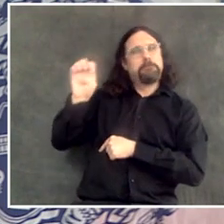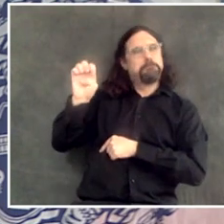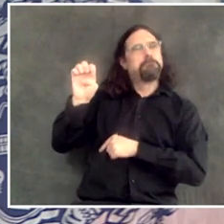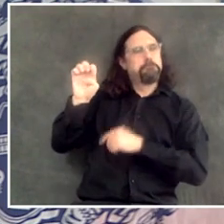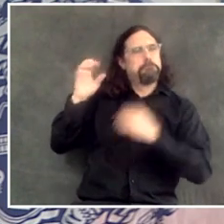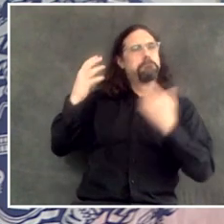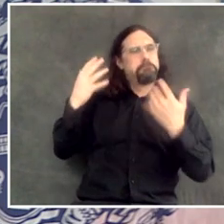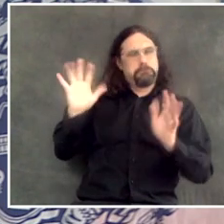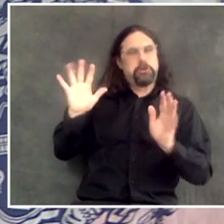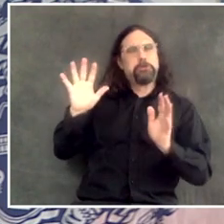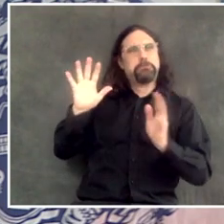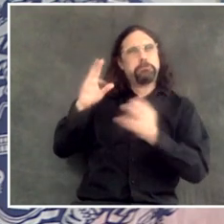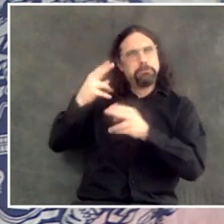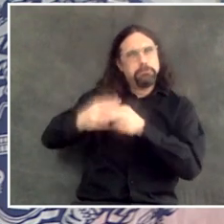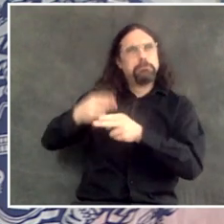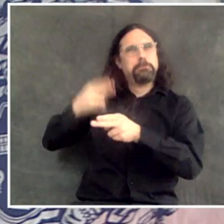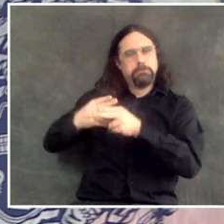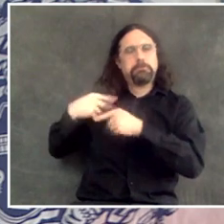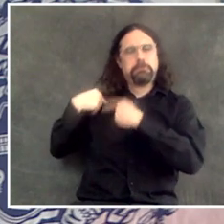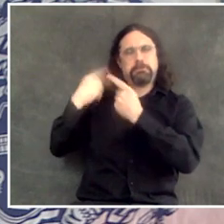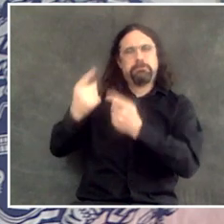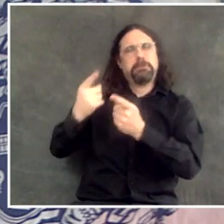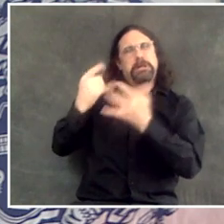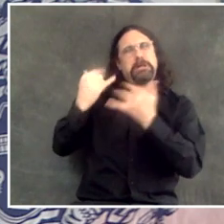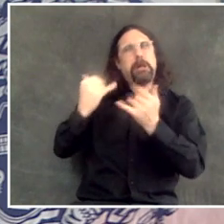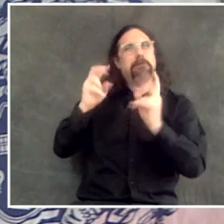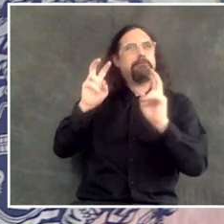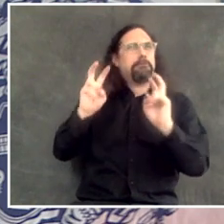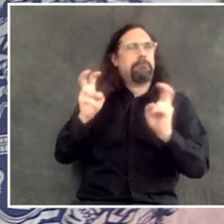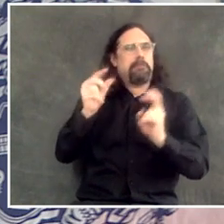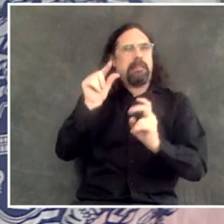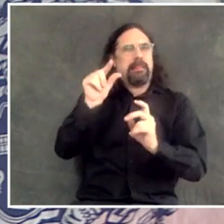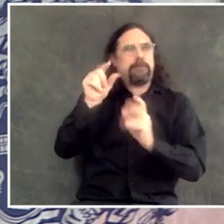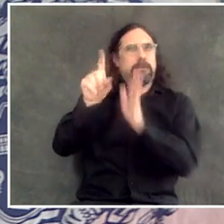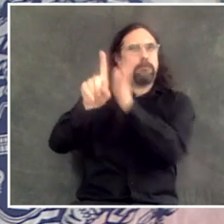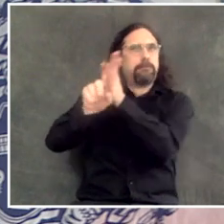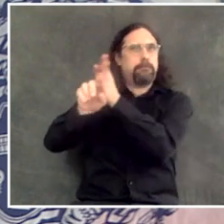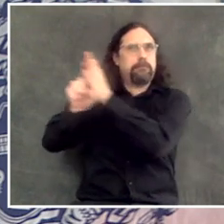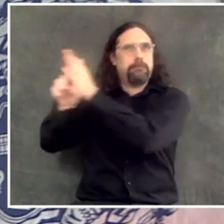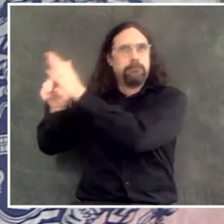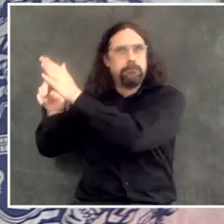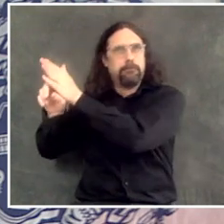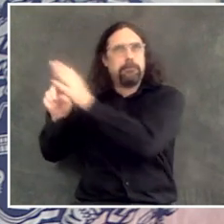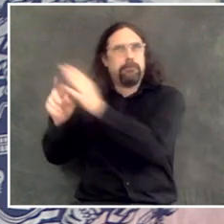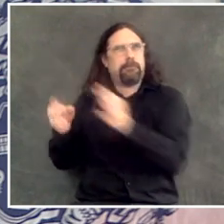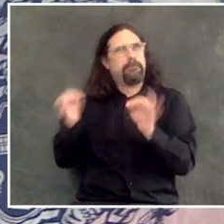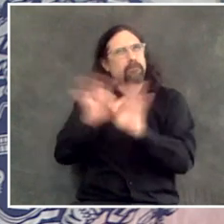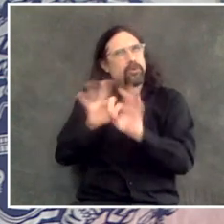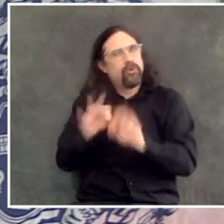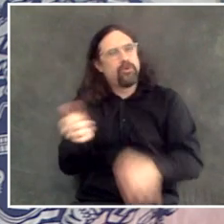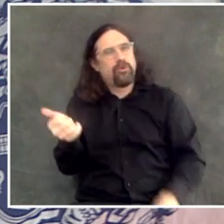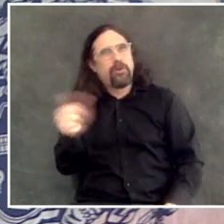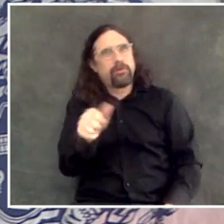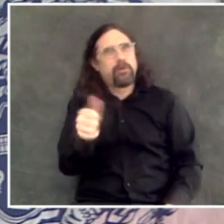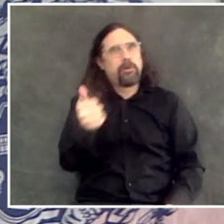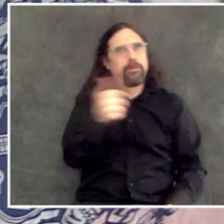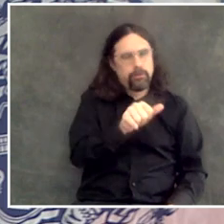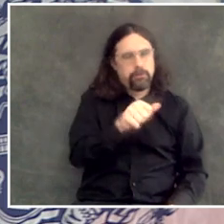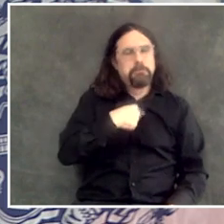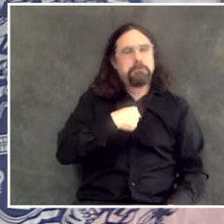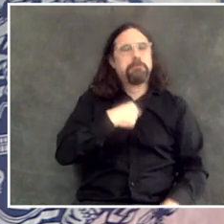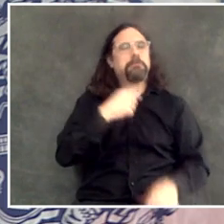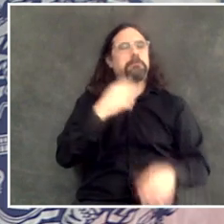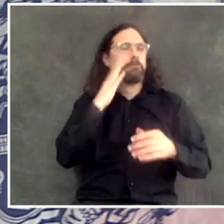a tougher time with the other pieces of the equation. I want to lay that out in specificity. I will say, and I always try and give